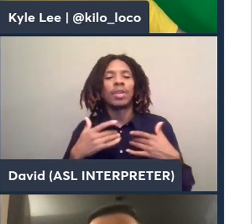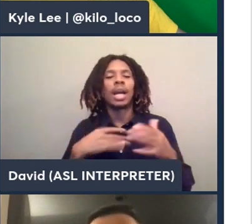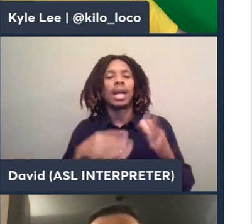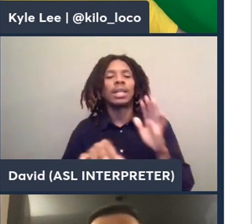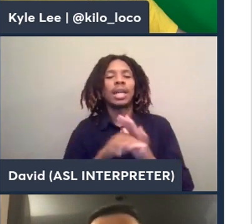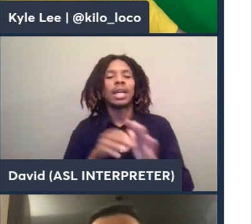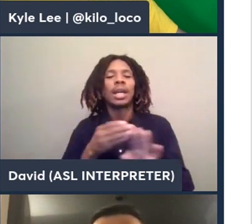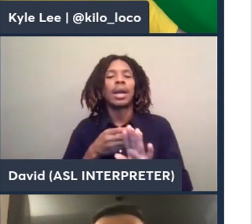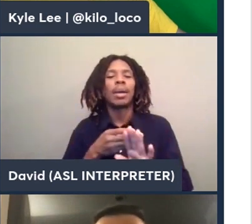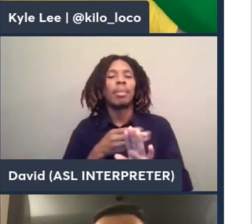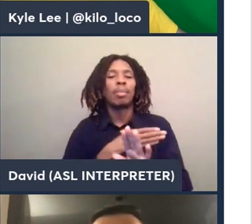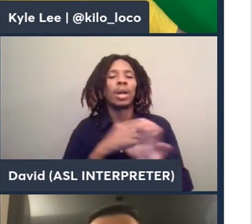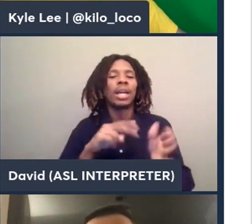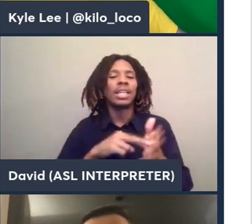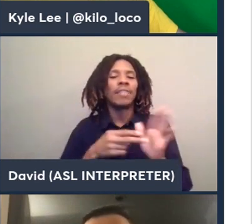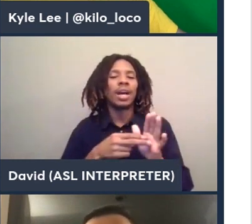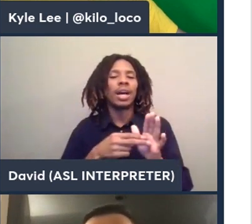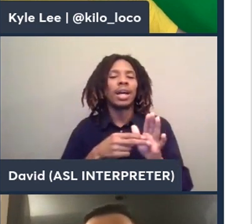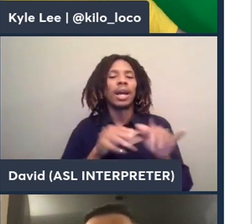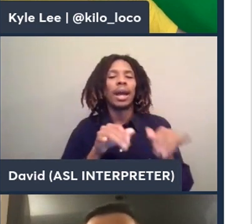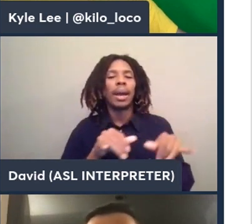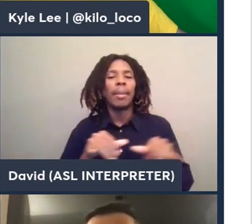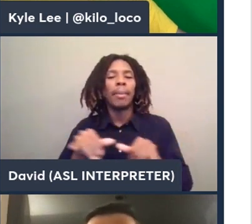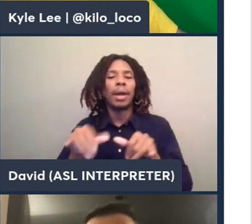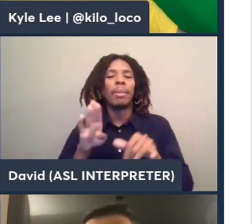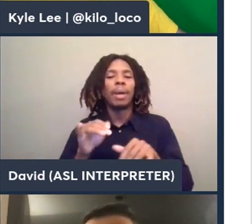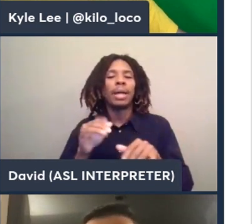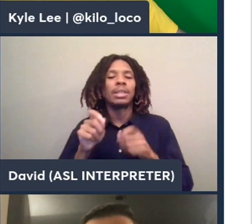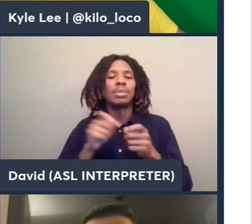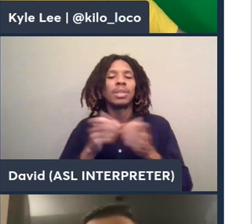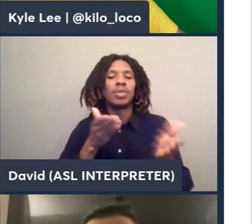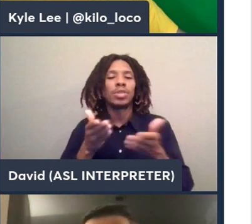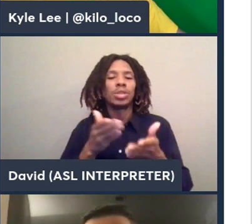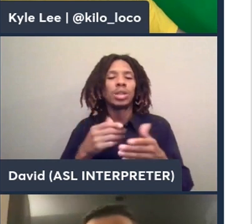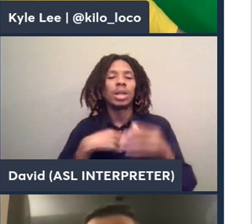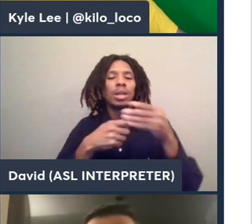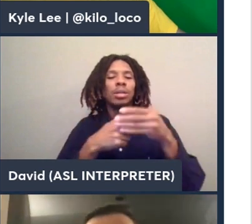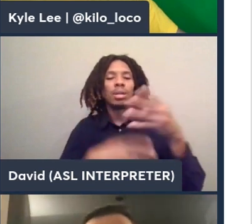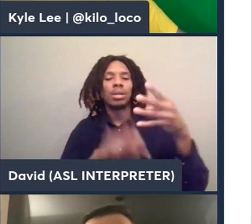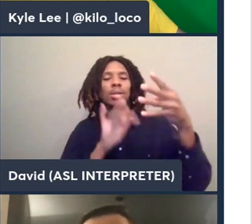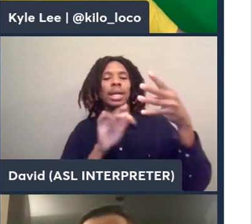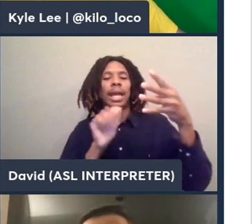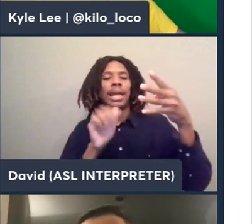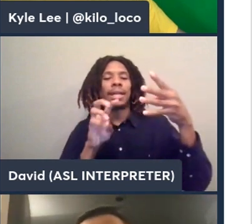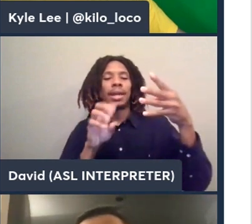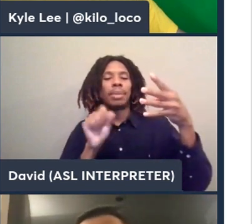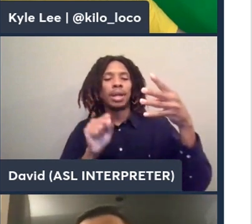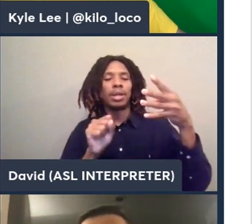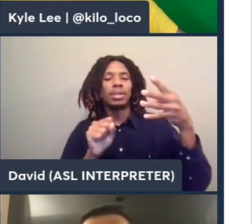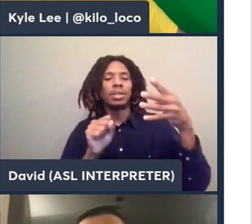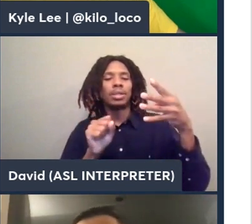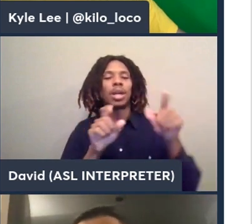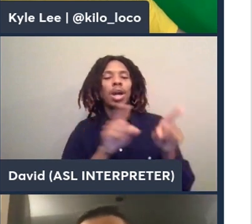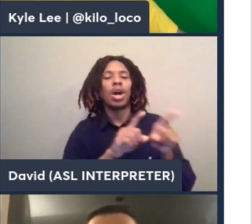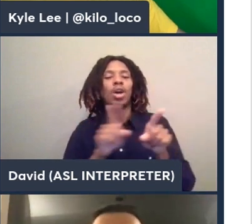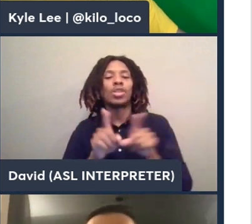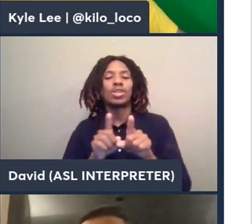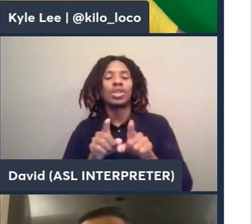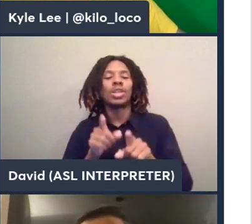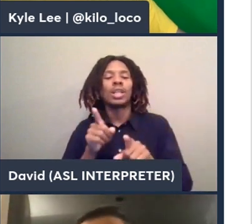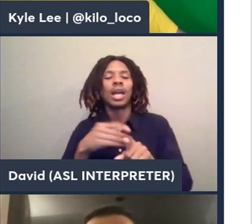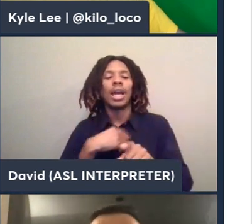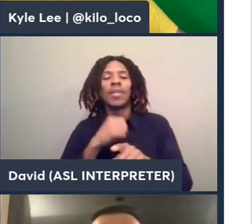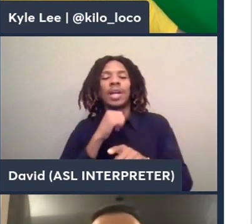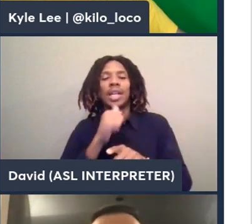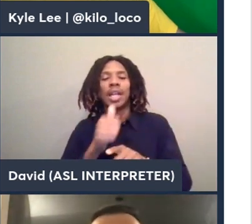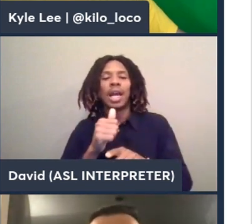pattern by specific service. Here I can use AWS. And as I mentioned, EventBridge also has non-AWS